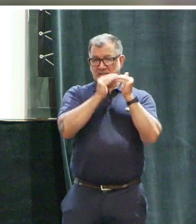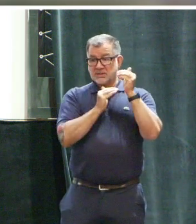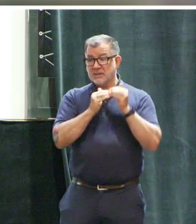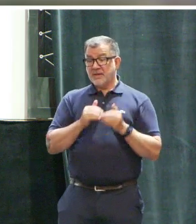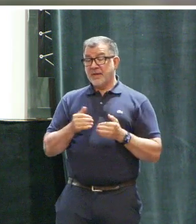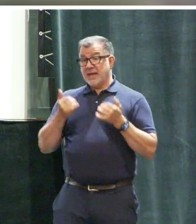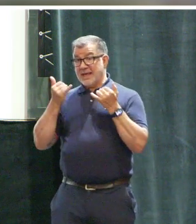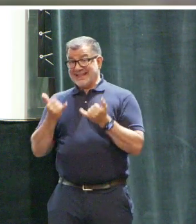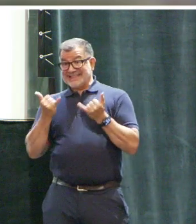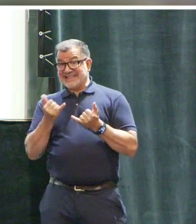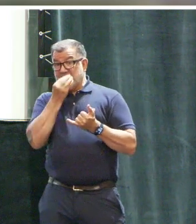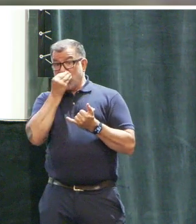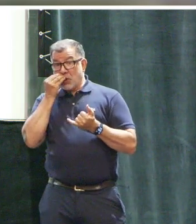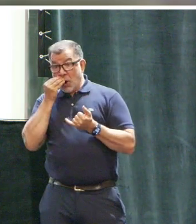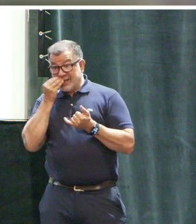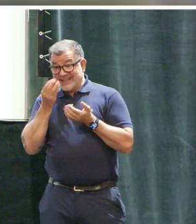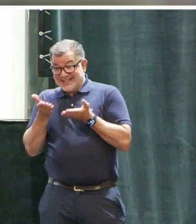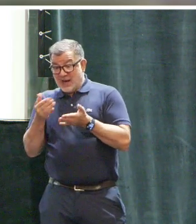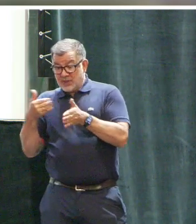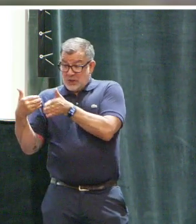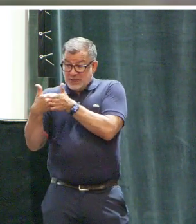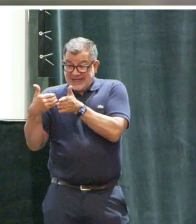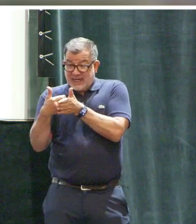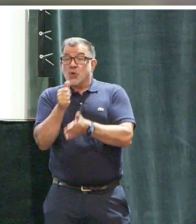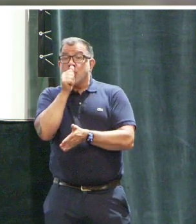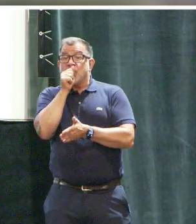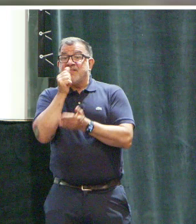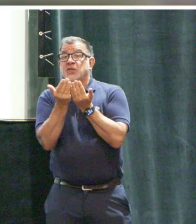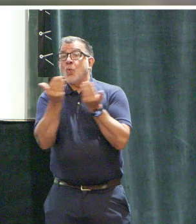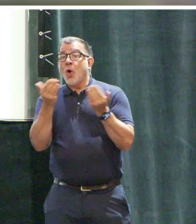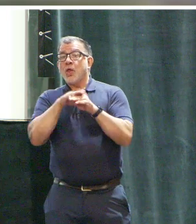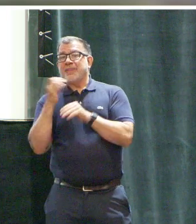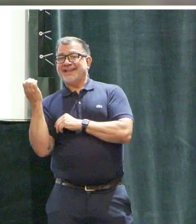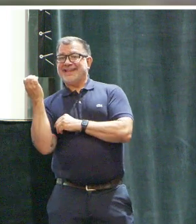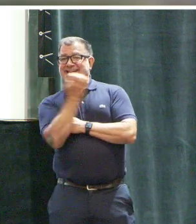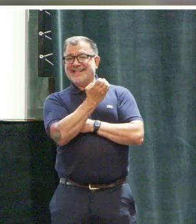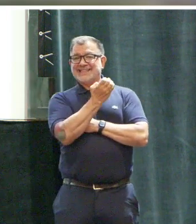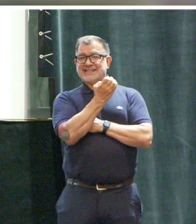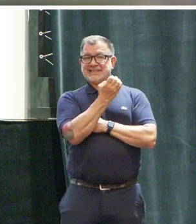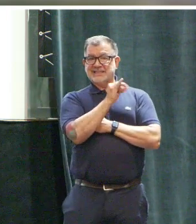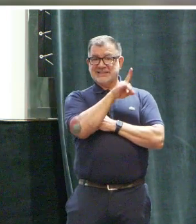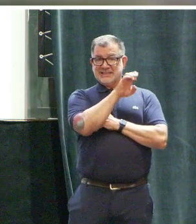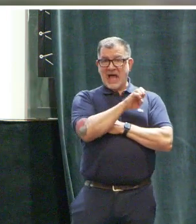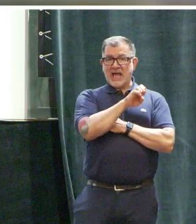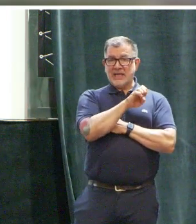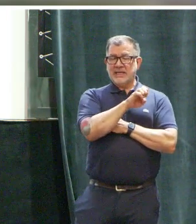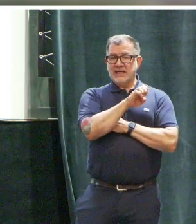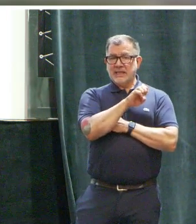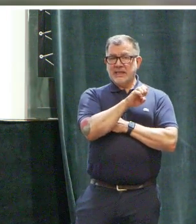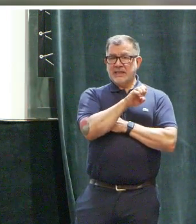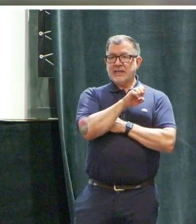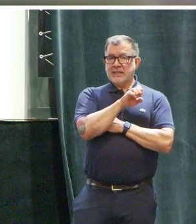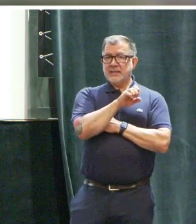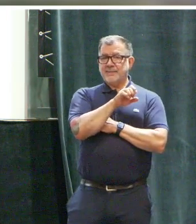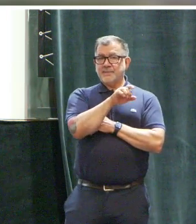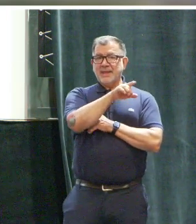gardens, the existing planted areas that are along the privacy wall on the east side, which is the bottom of the plan, are going to have to be